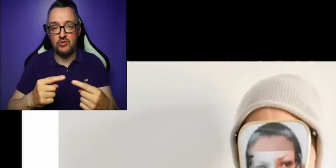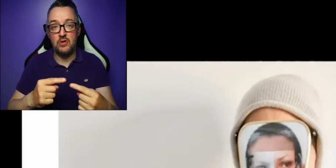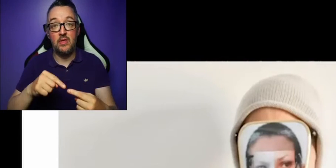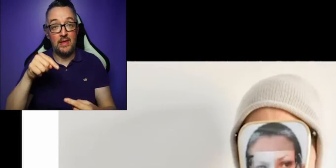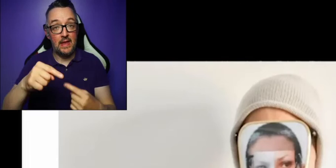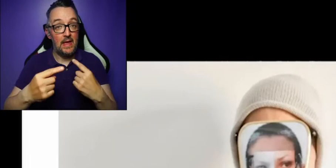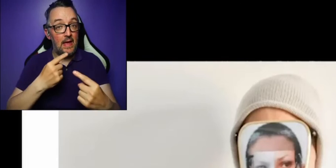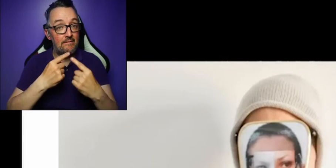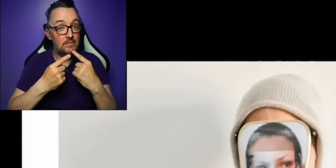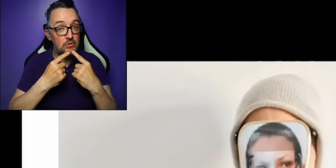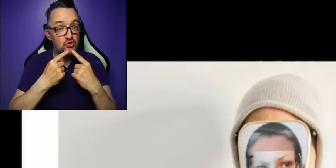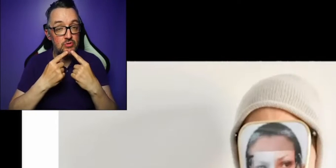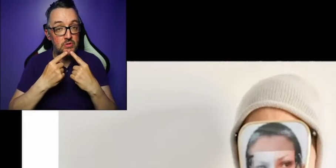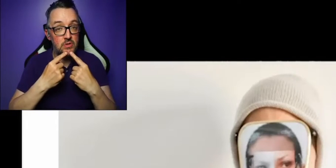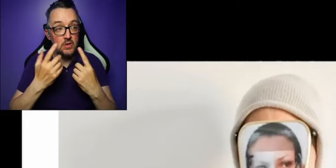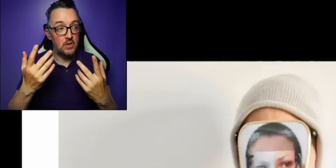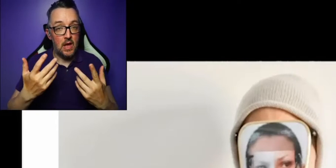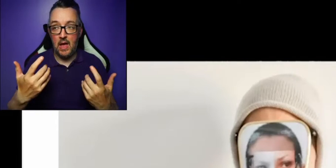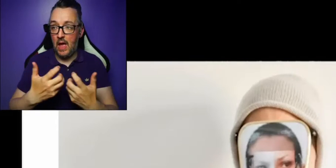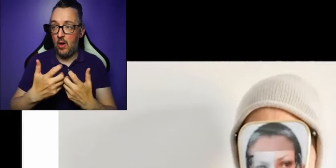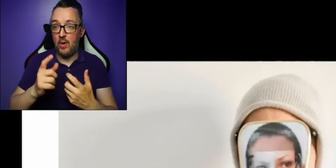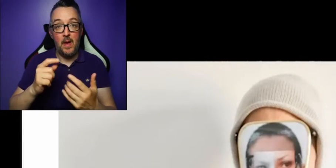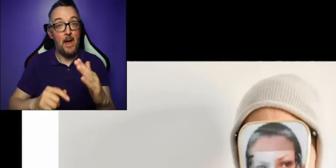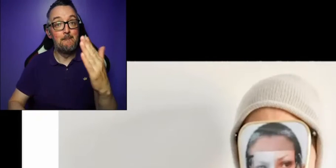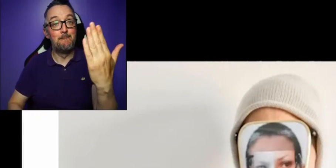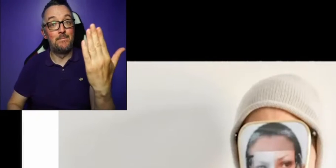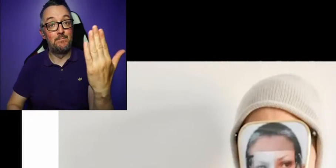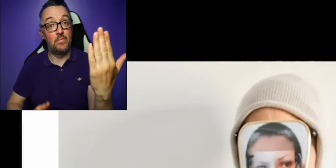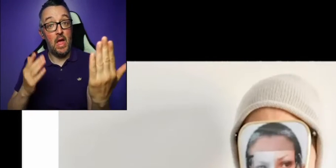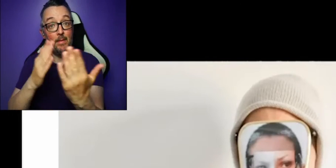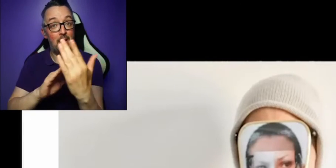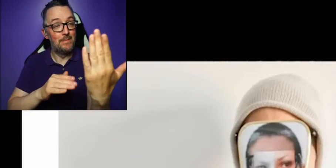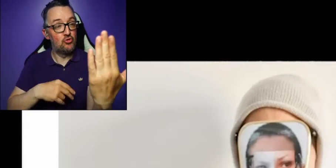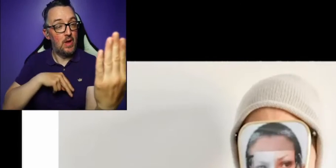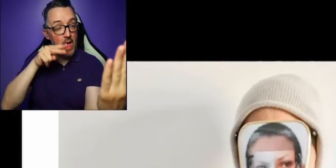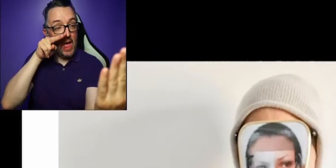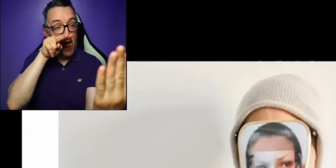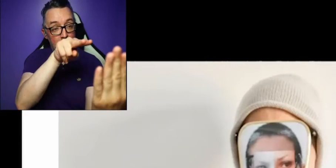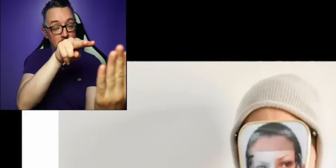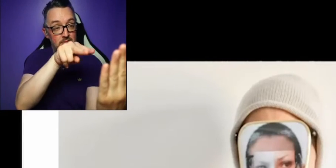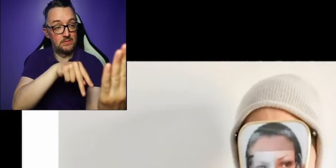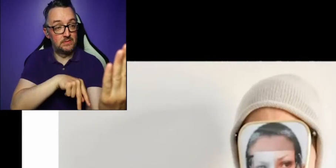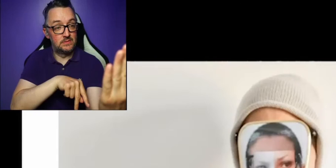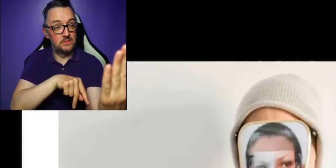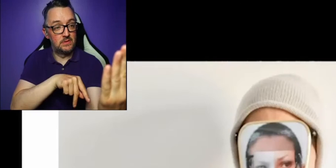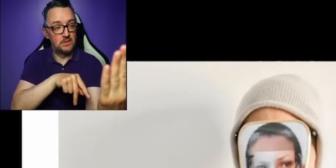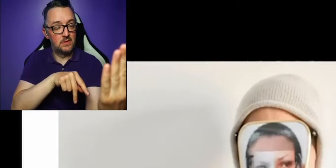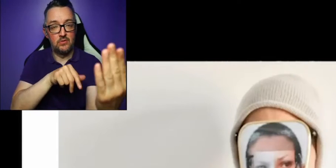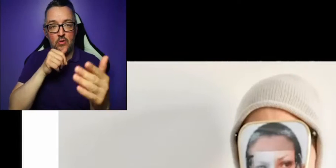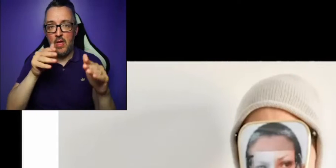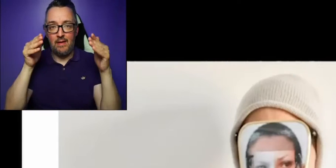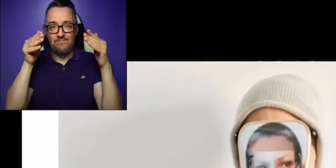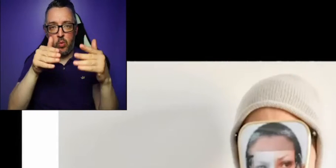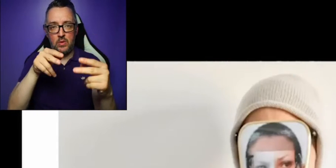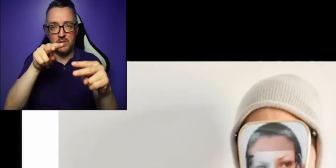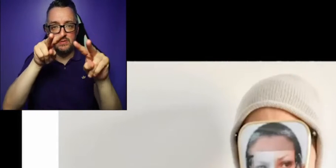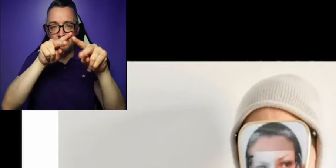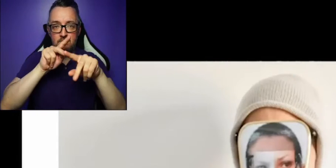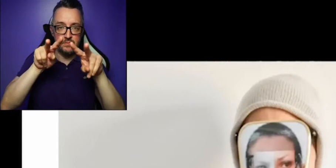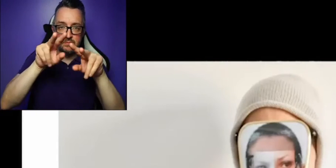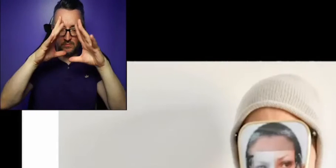could pick up that information without these photographs. If I look in the mirror, my eyes don't quite focus long